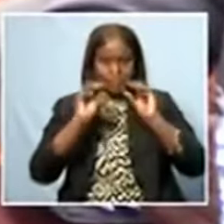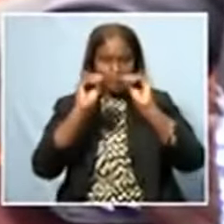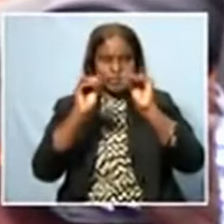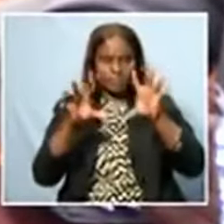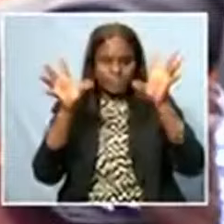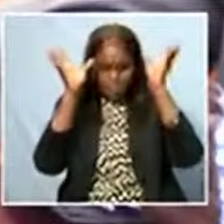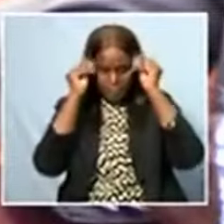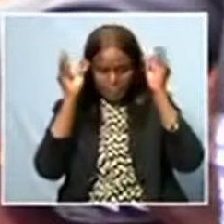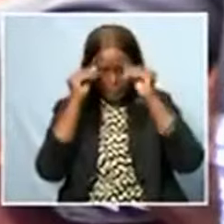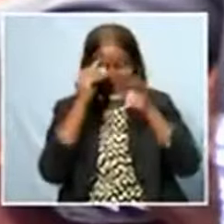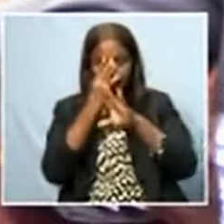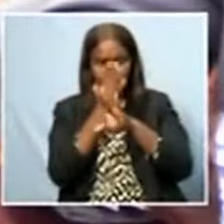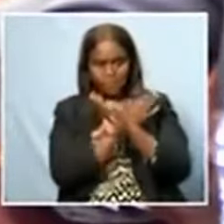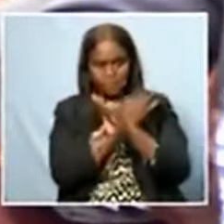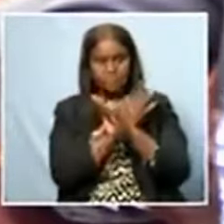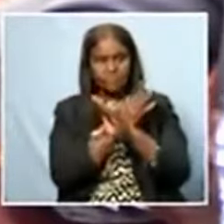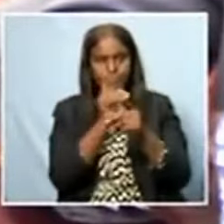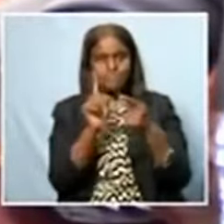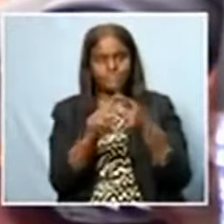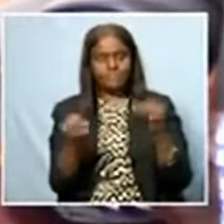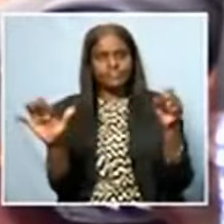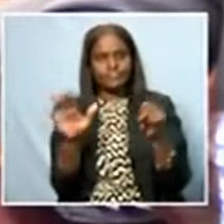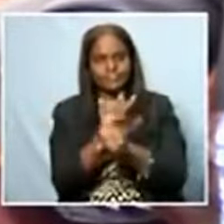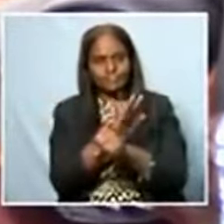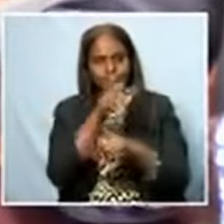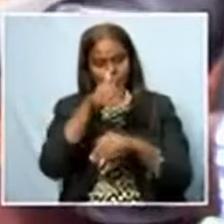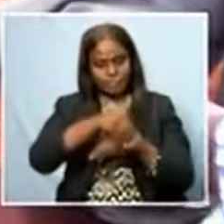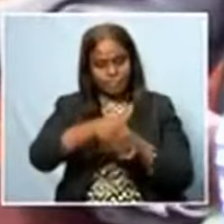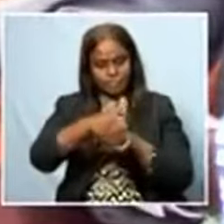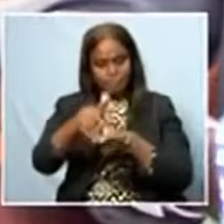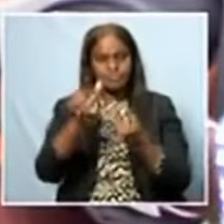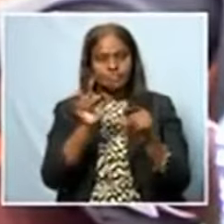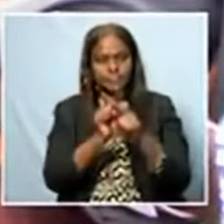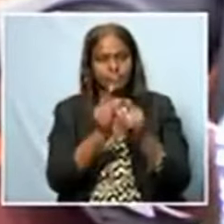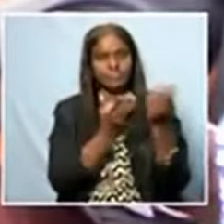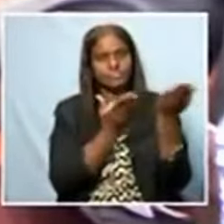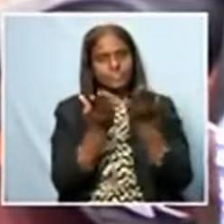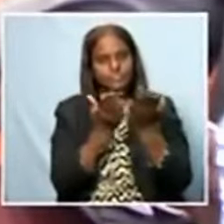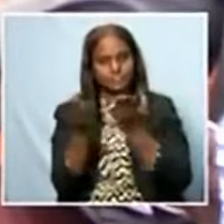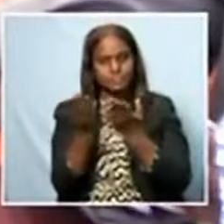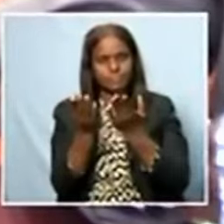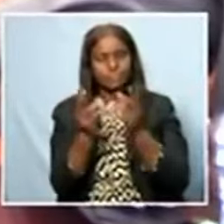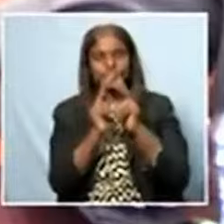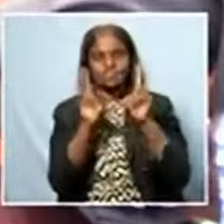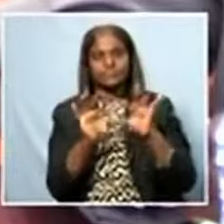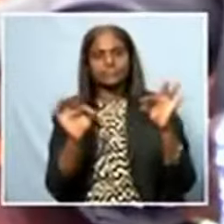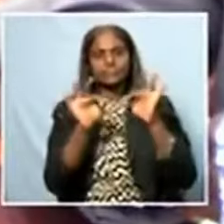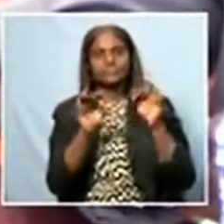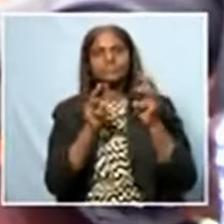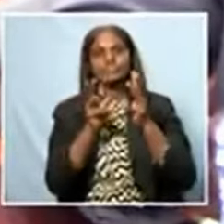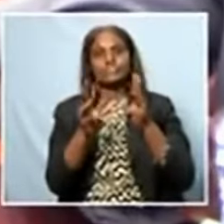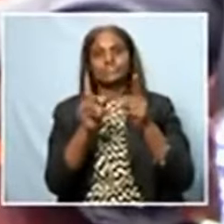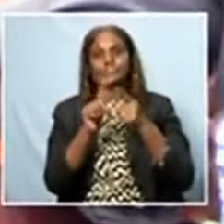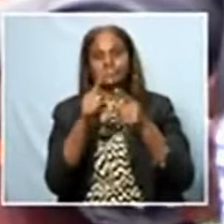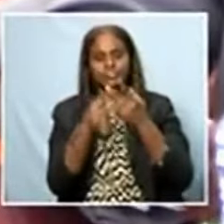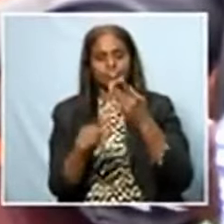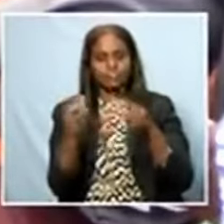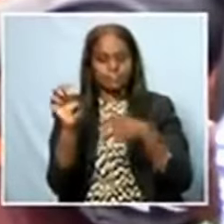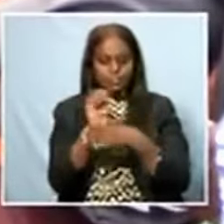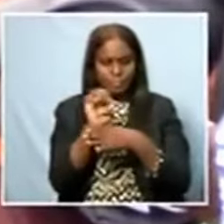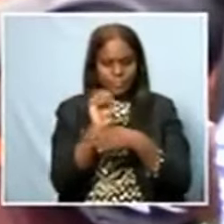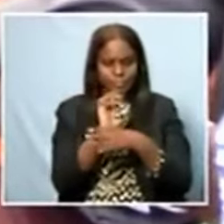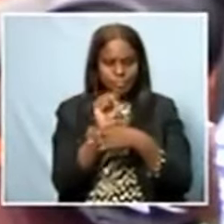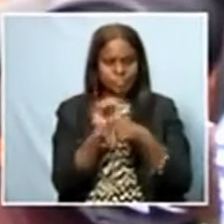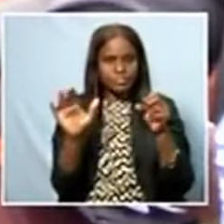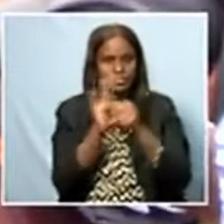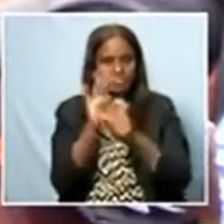competencies prior to full registration and serve as a rigorous mechanism to evaluate the